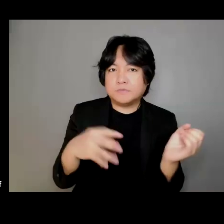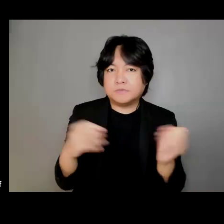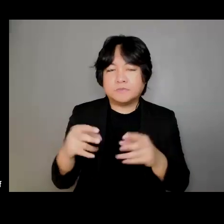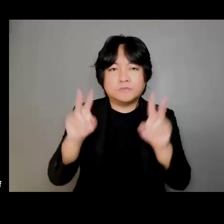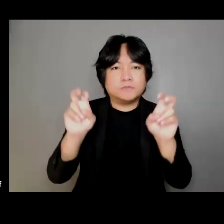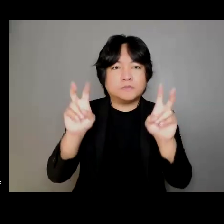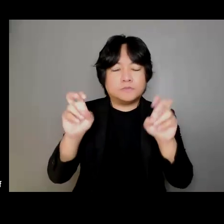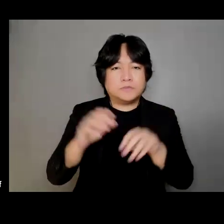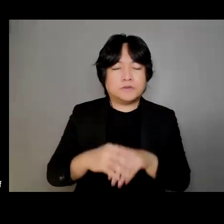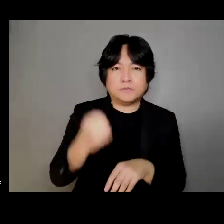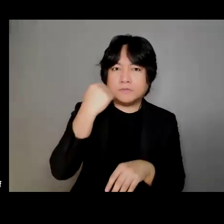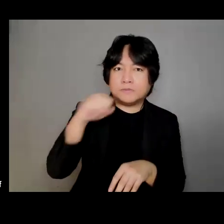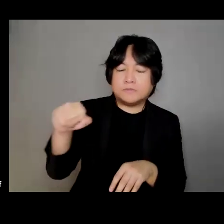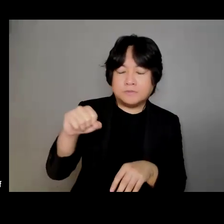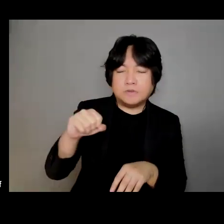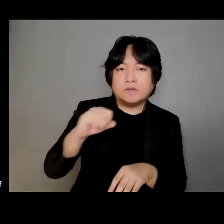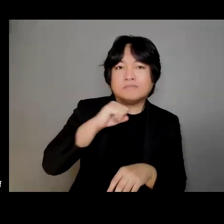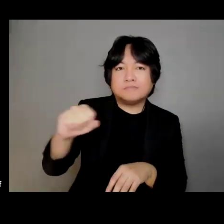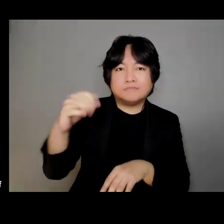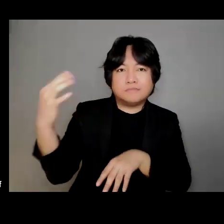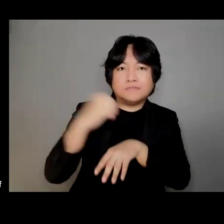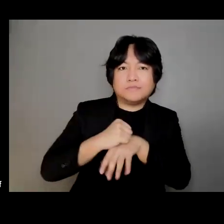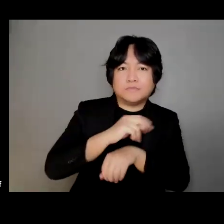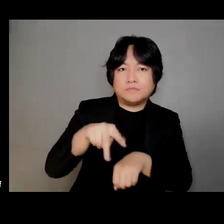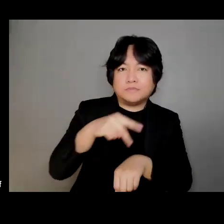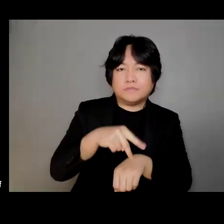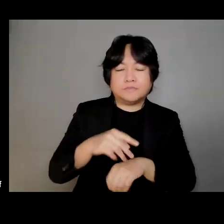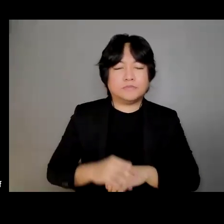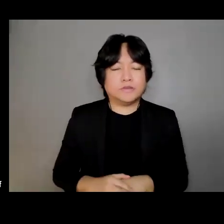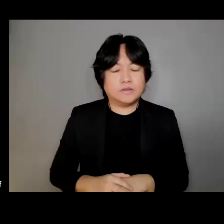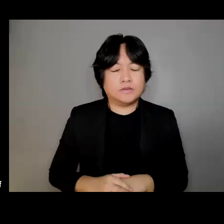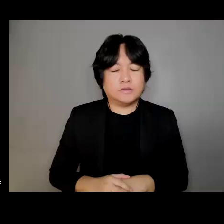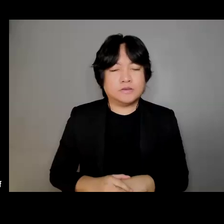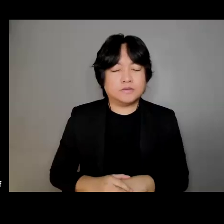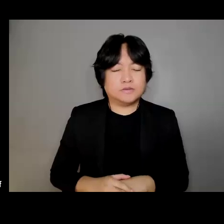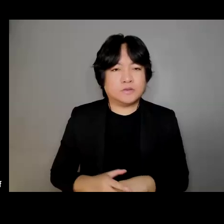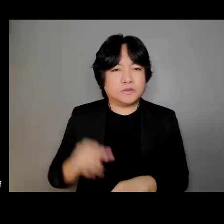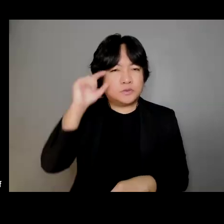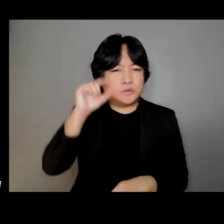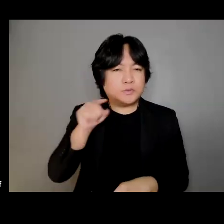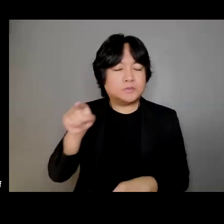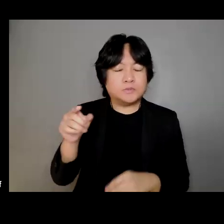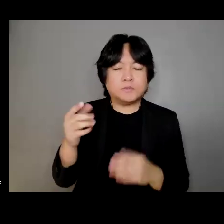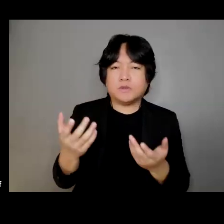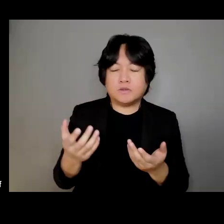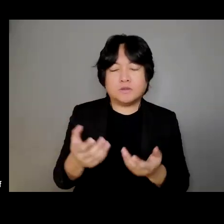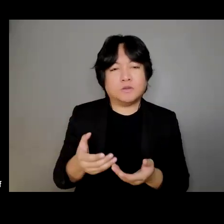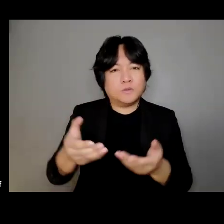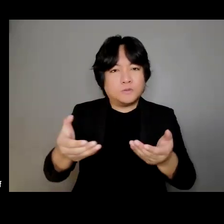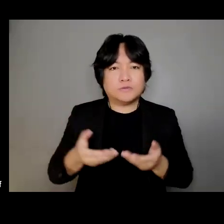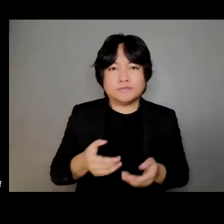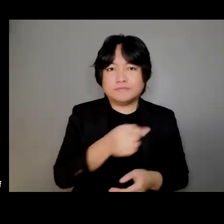the Coloniality of Gender in the Philippines. No? Welcome sa ating mga guests sa Zoom. Thank you